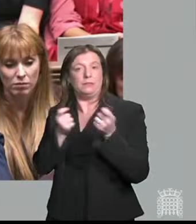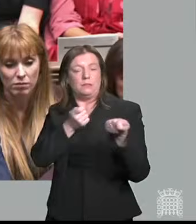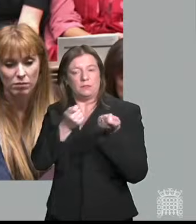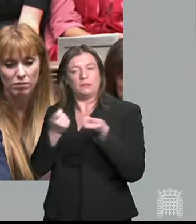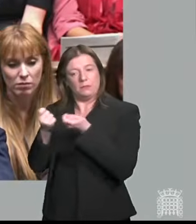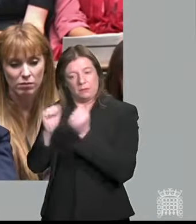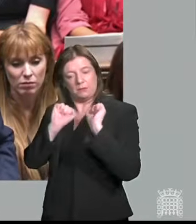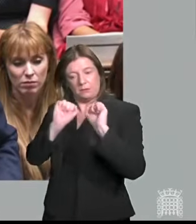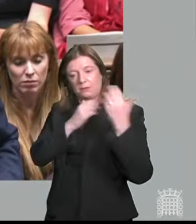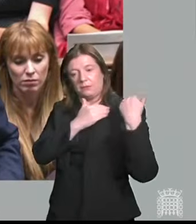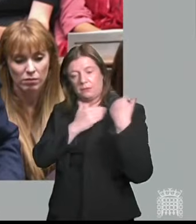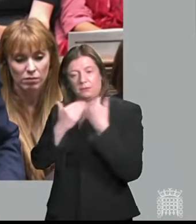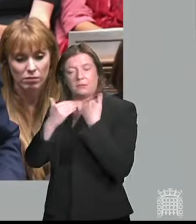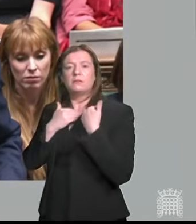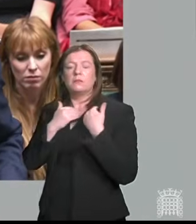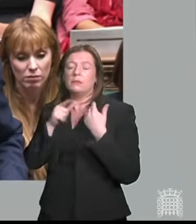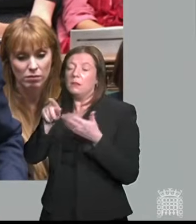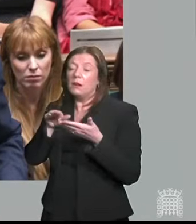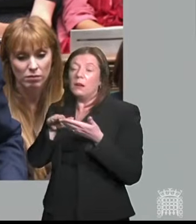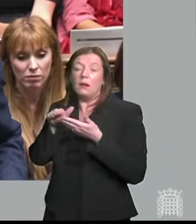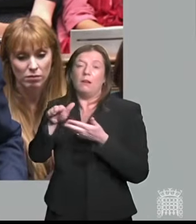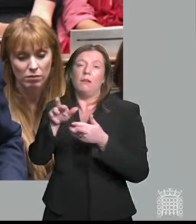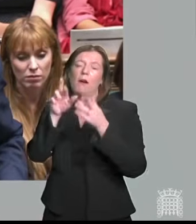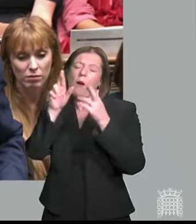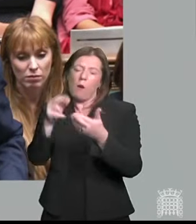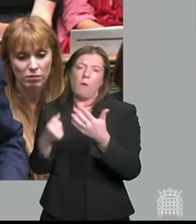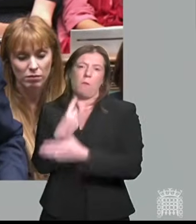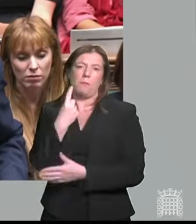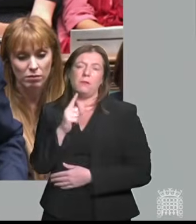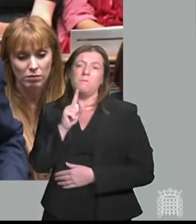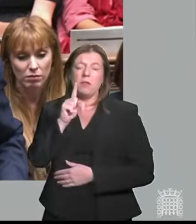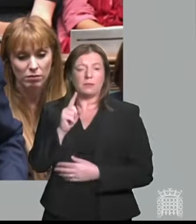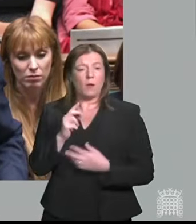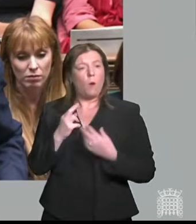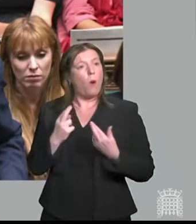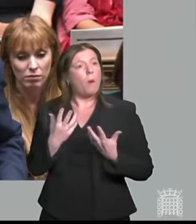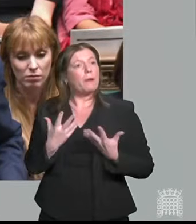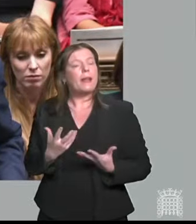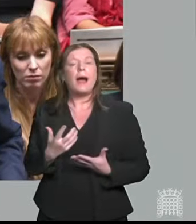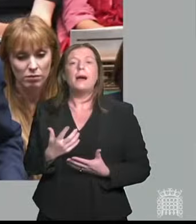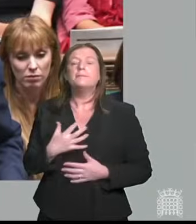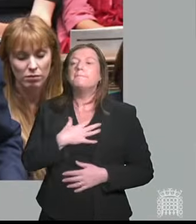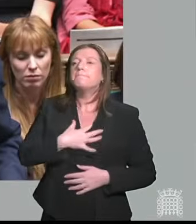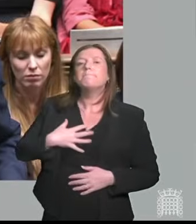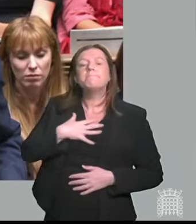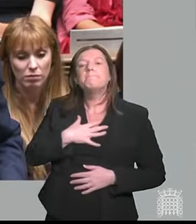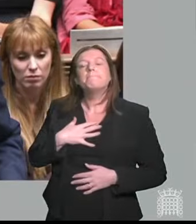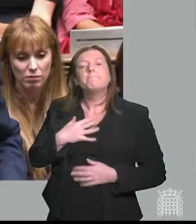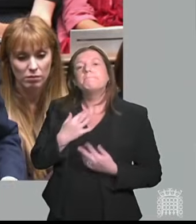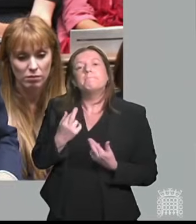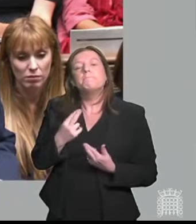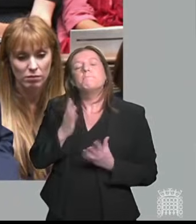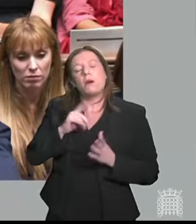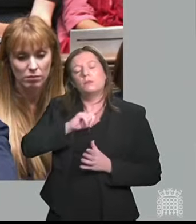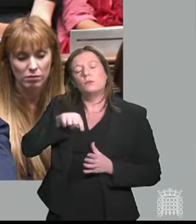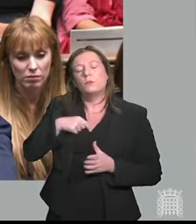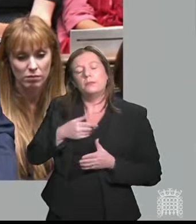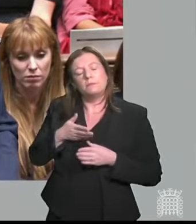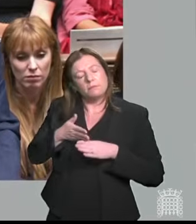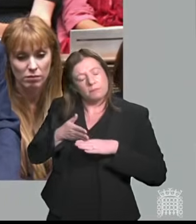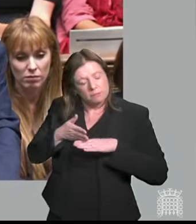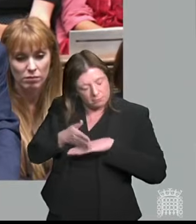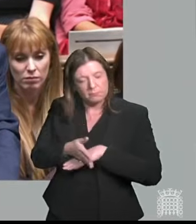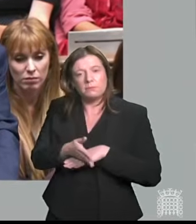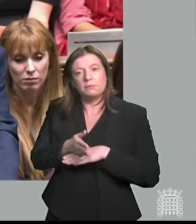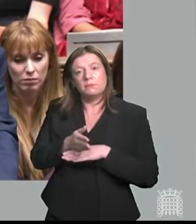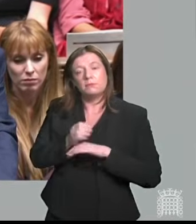Prime Minister agree that because hope is at its thinnest, we must work our hardest to ensure the voices